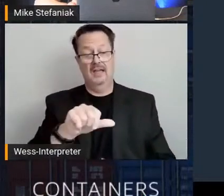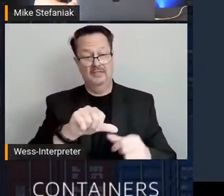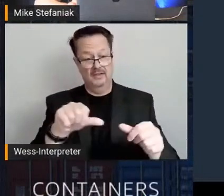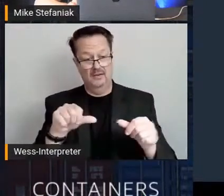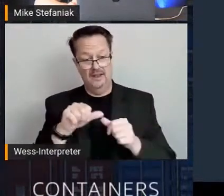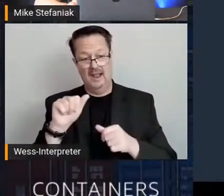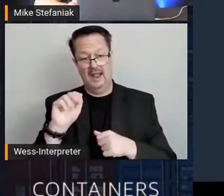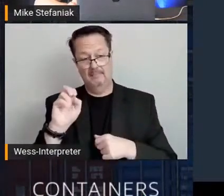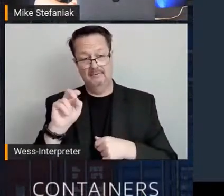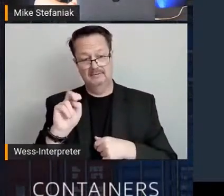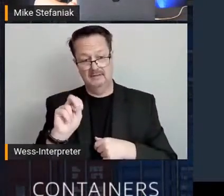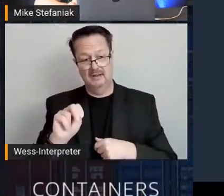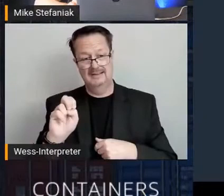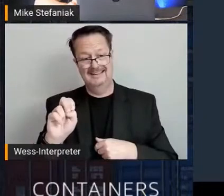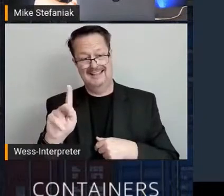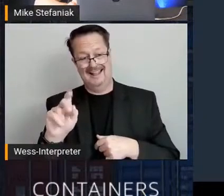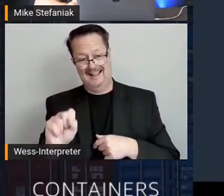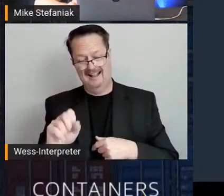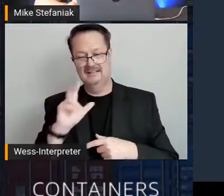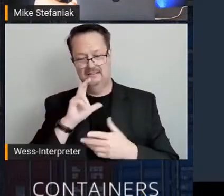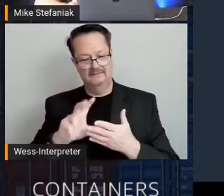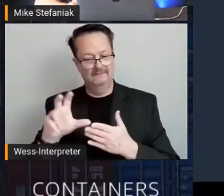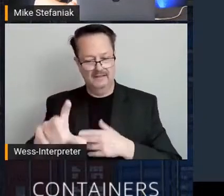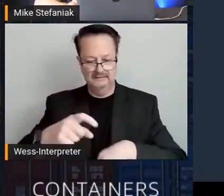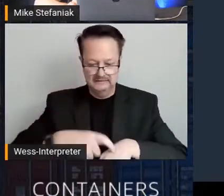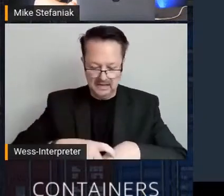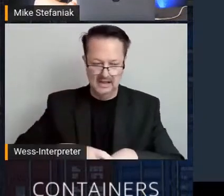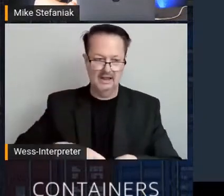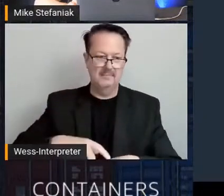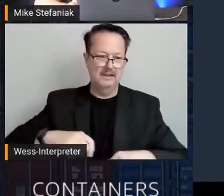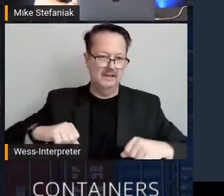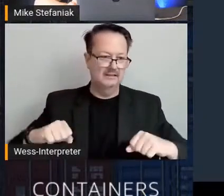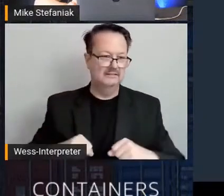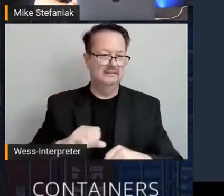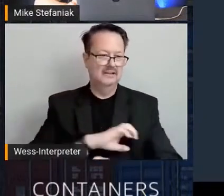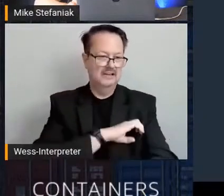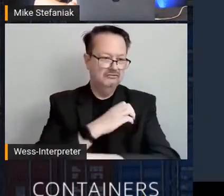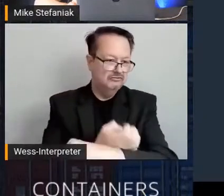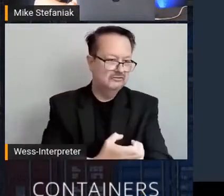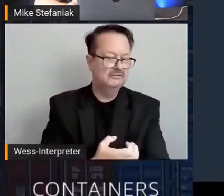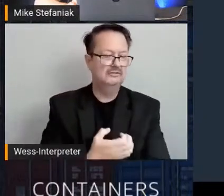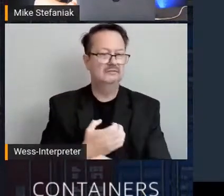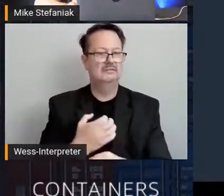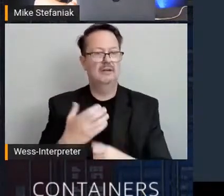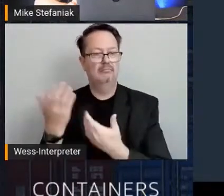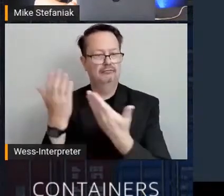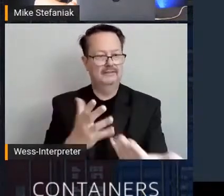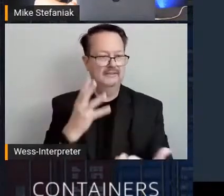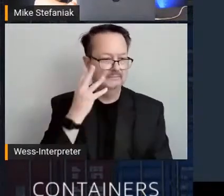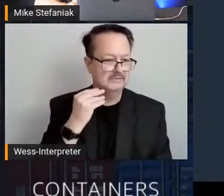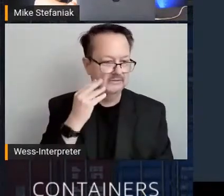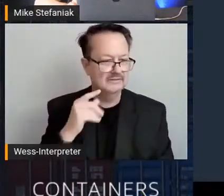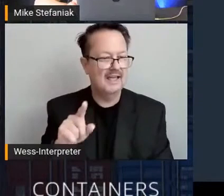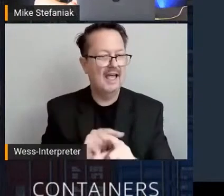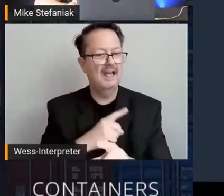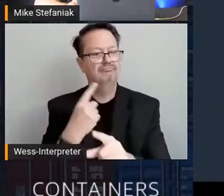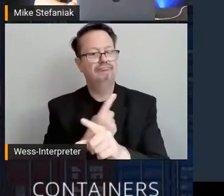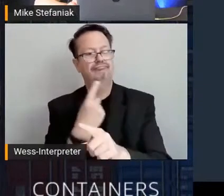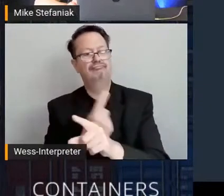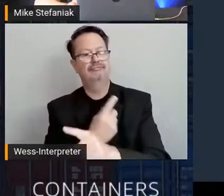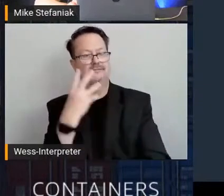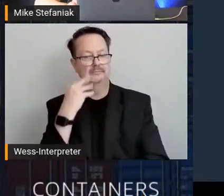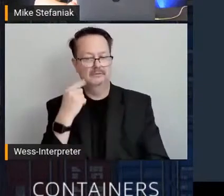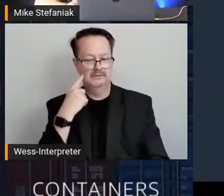is investing a great deal of time and energy in bringing the GitOps experience as a native experience for